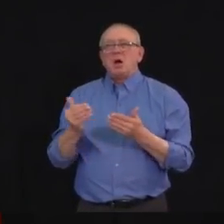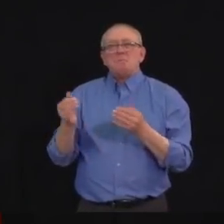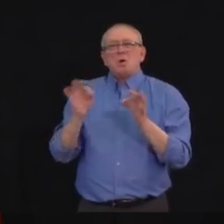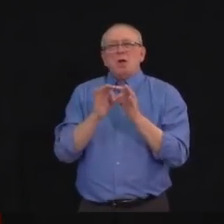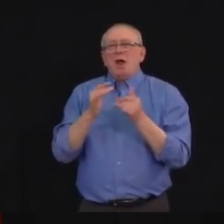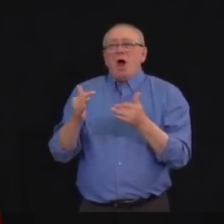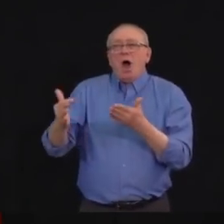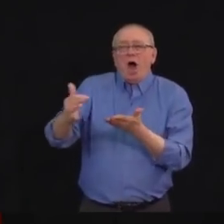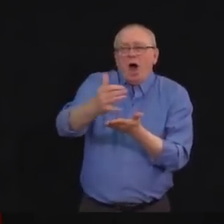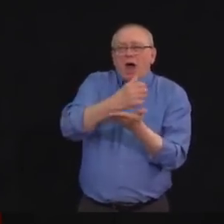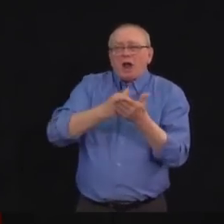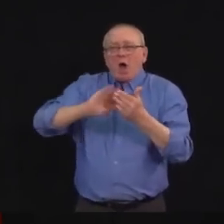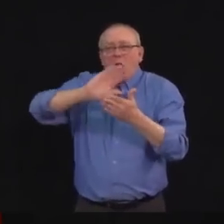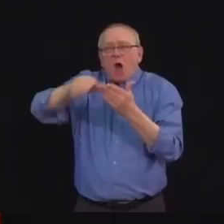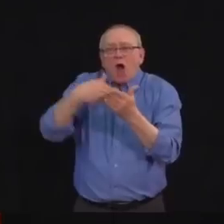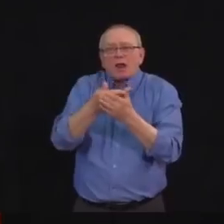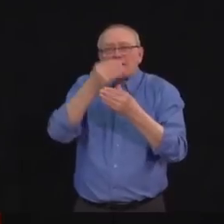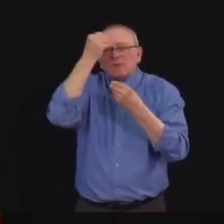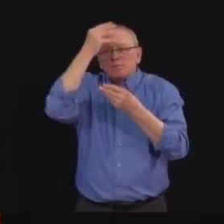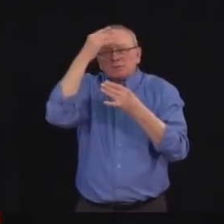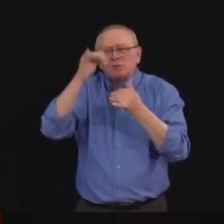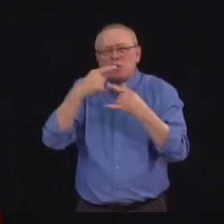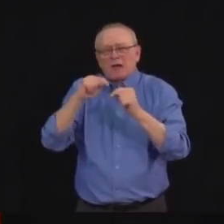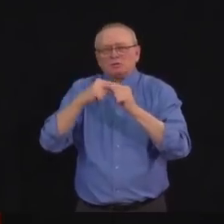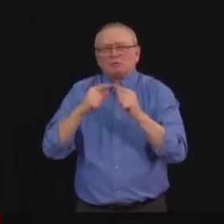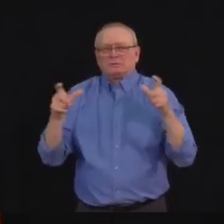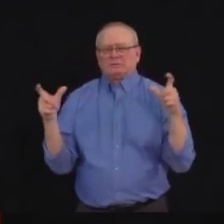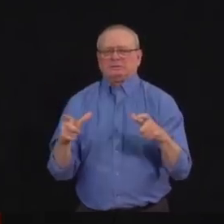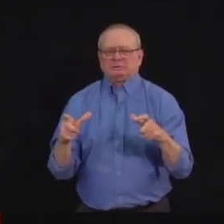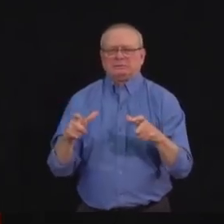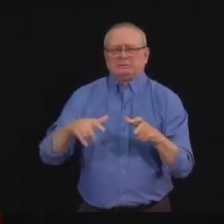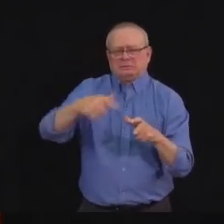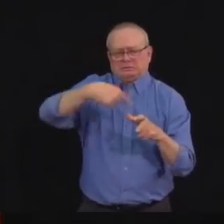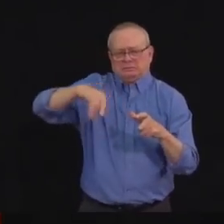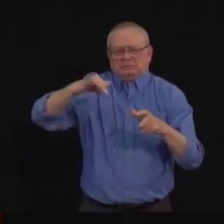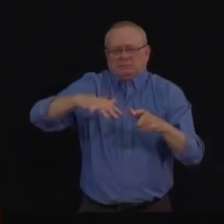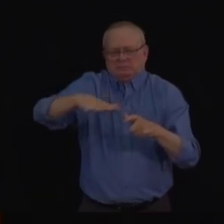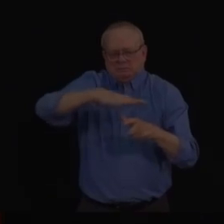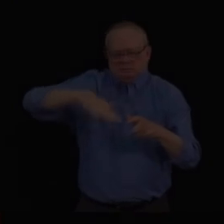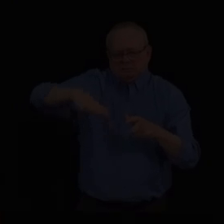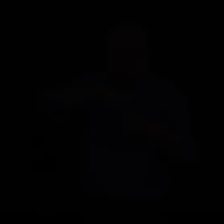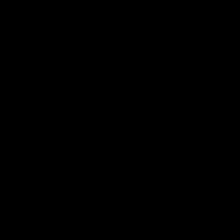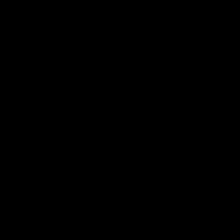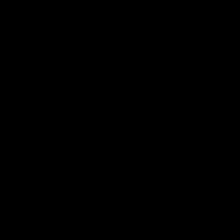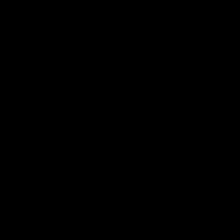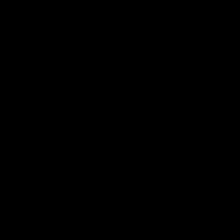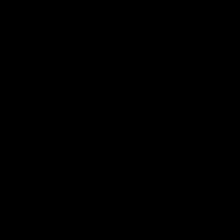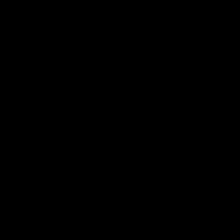outbreaks and make sure that the spread is contained as quickly as possible.